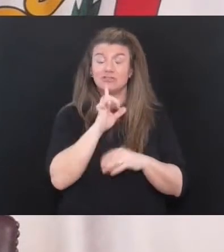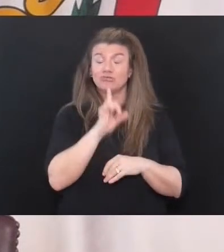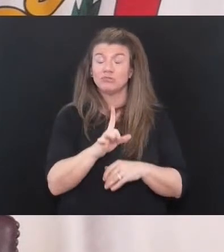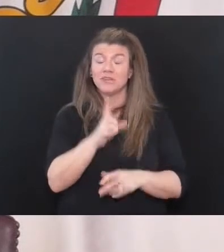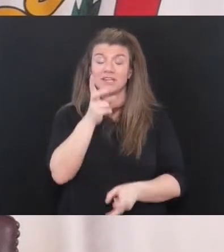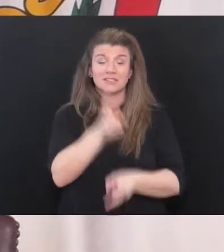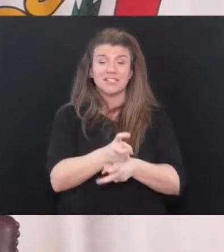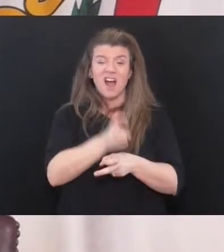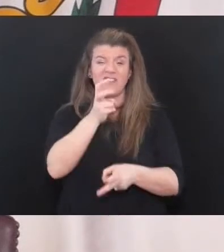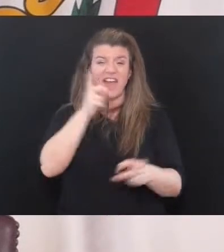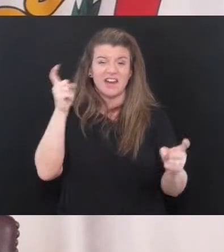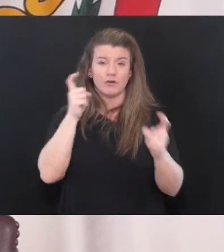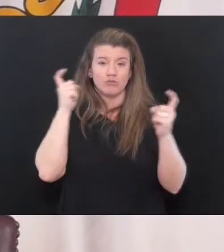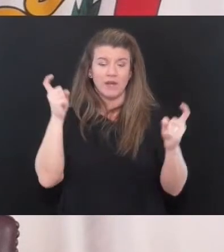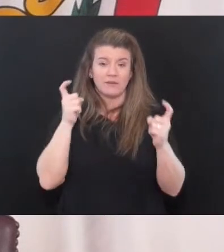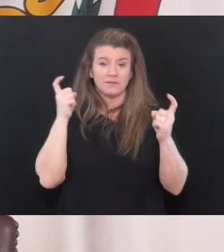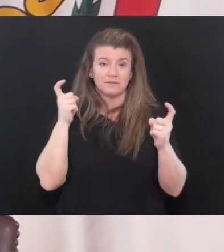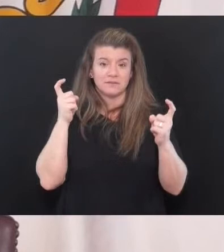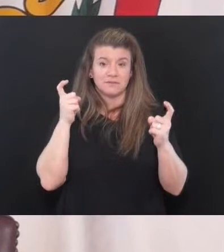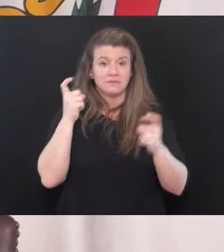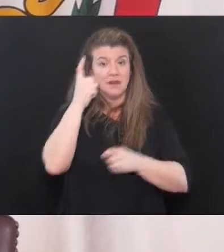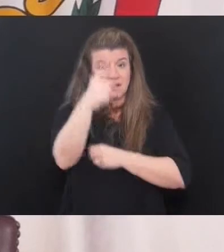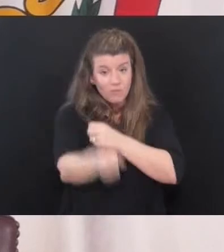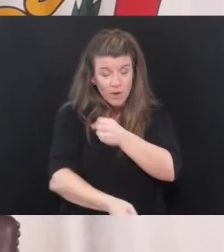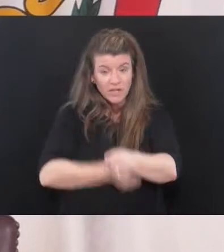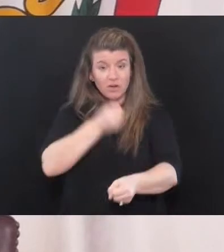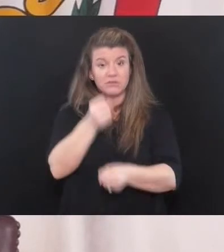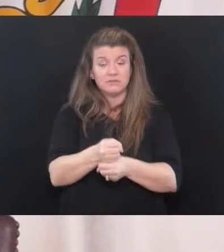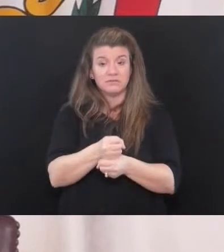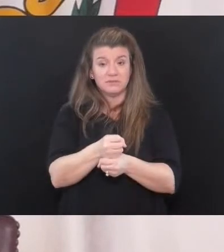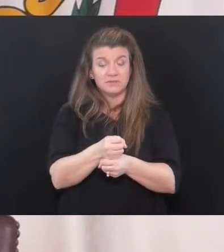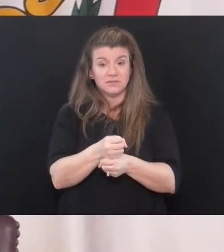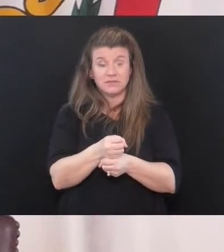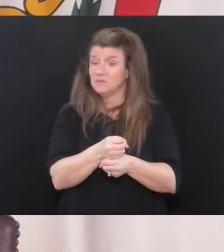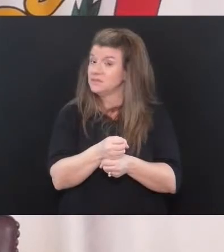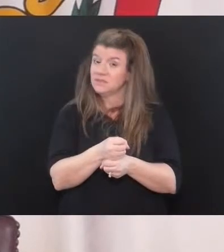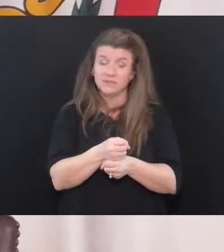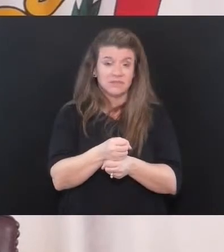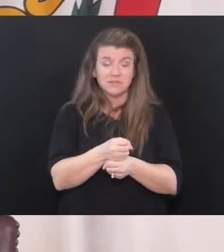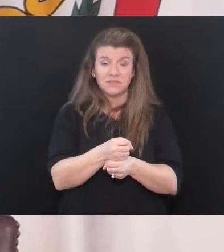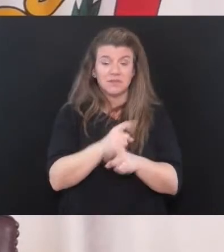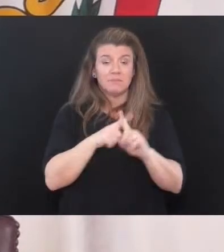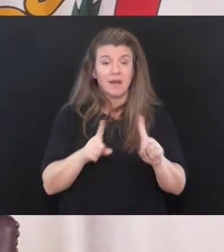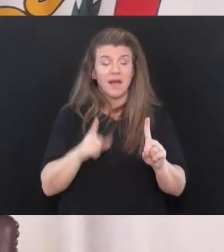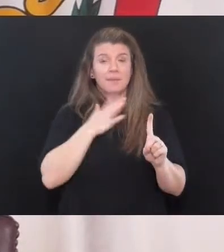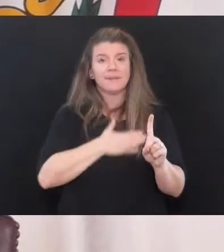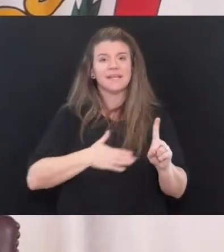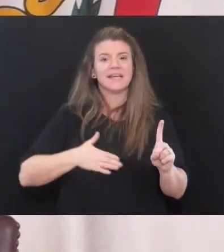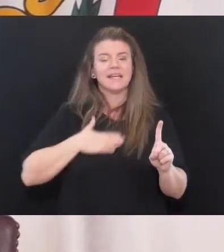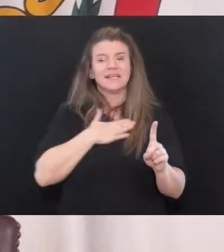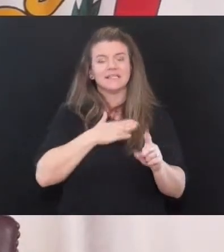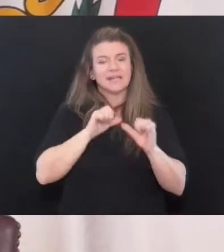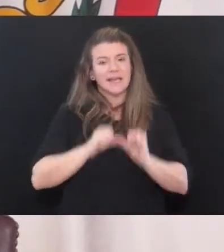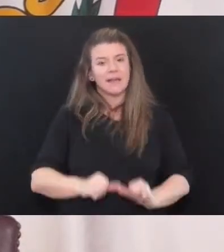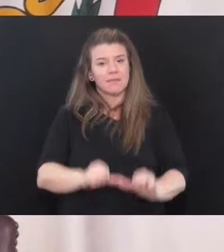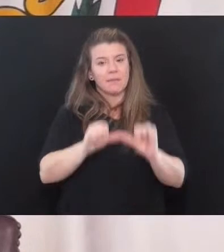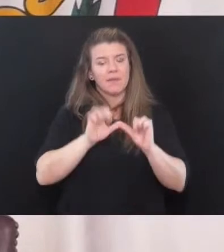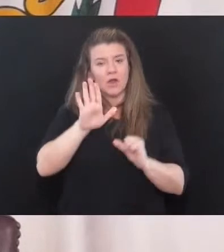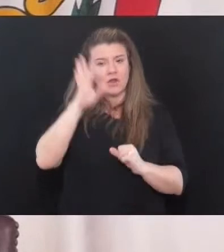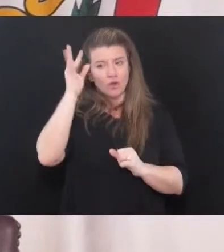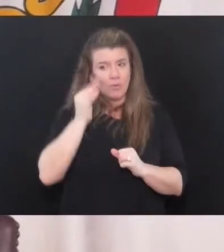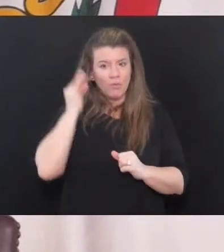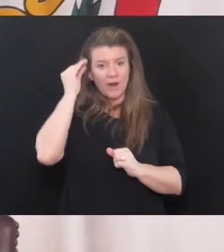tough anniversary of a year and everything, but please keep all those in your prayers